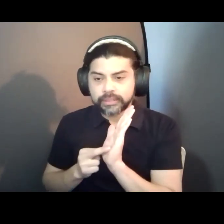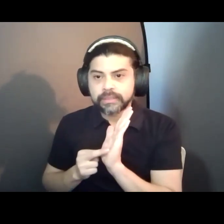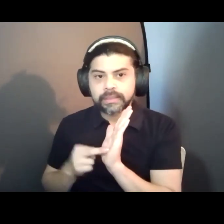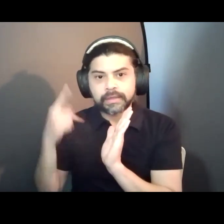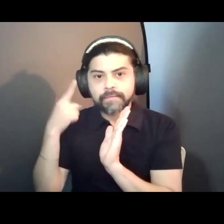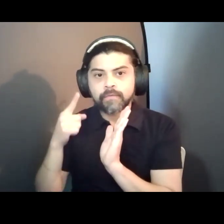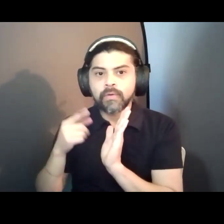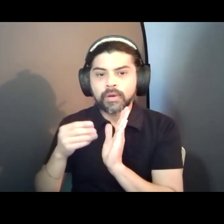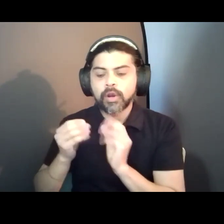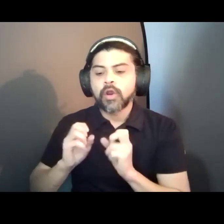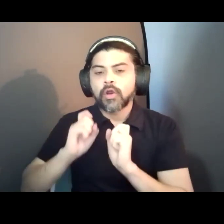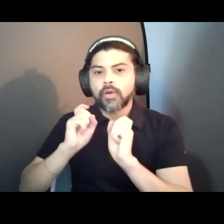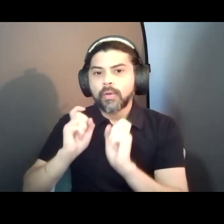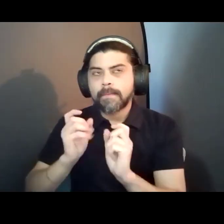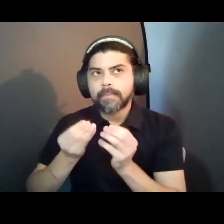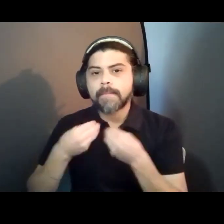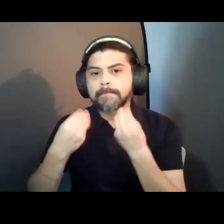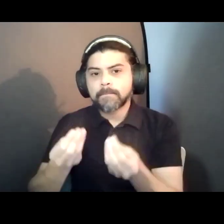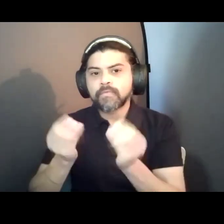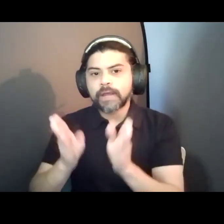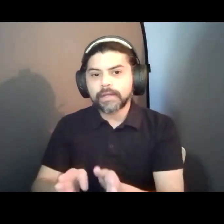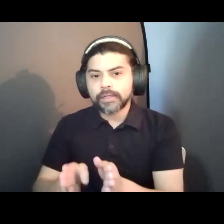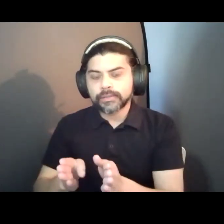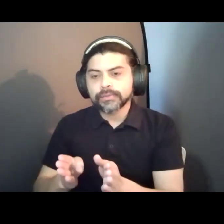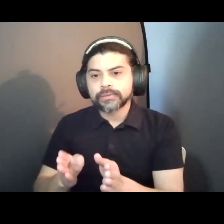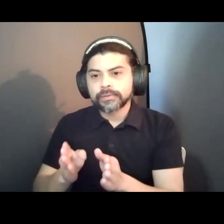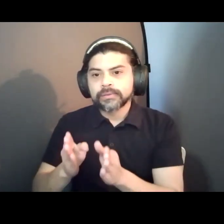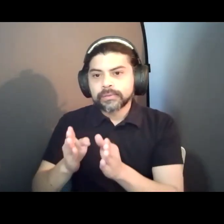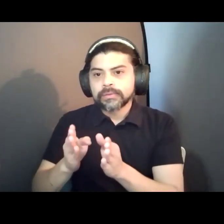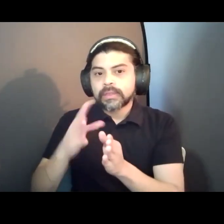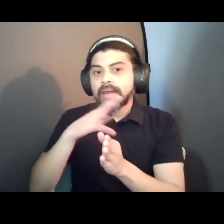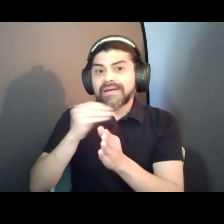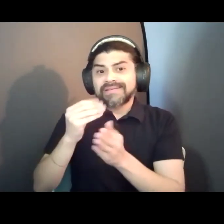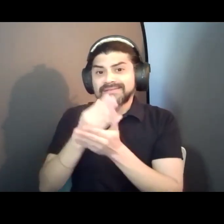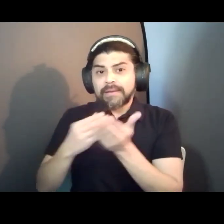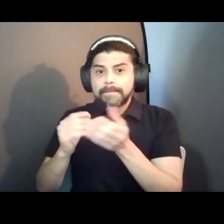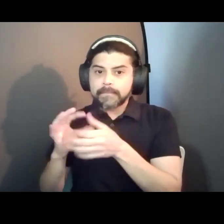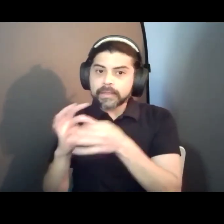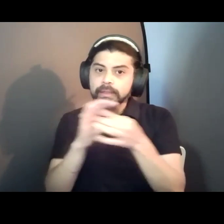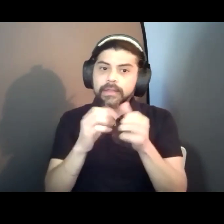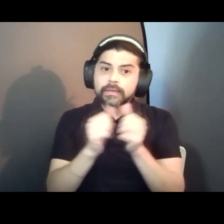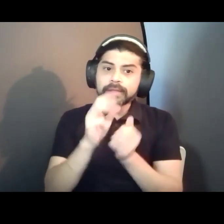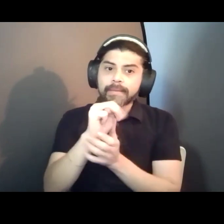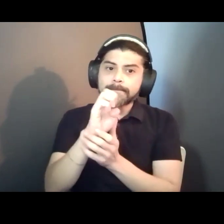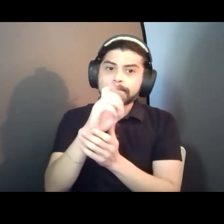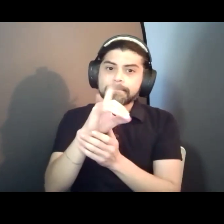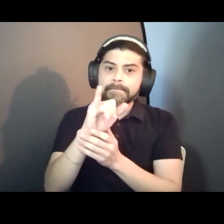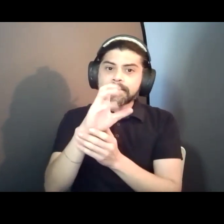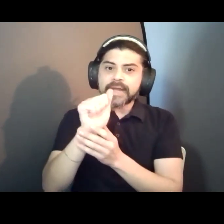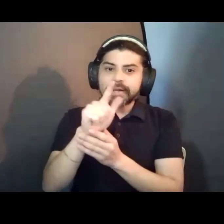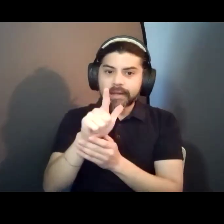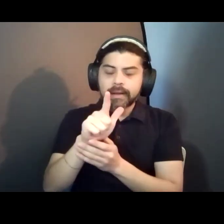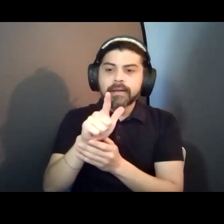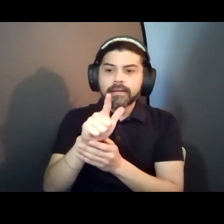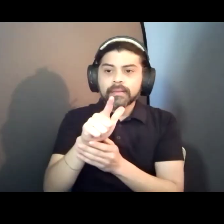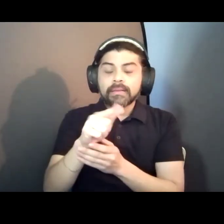administration, making it align inefficiencies with Medi-Cal, and some pieces around the growth hours that I'm glad to answer questions about.